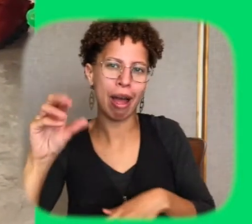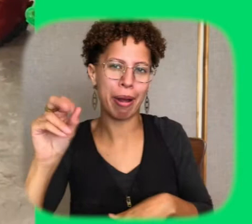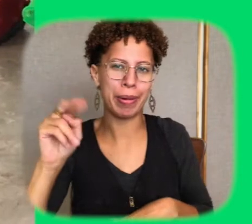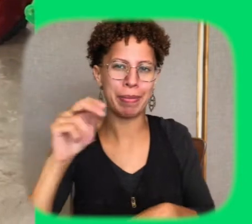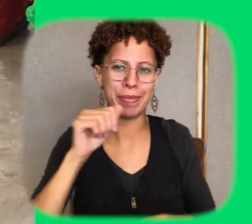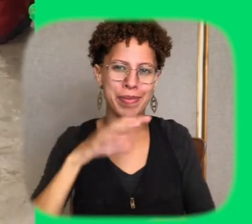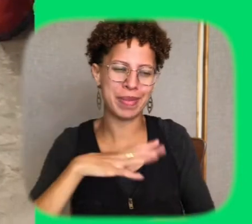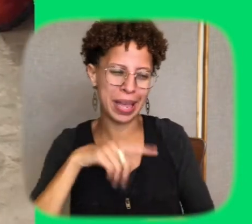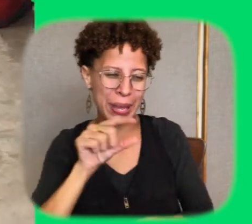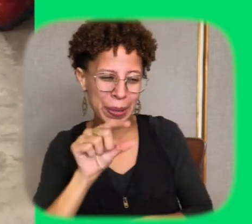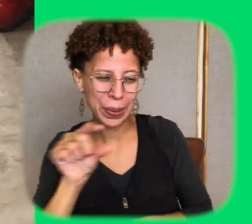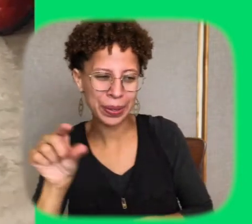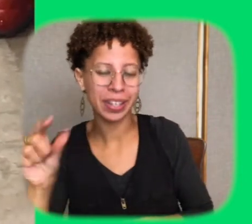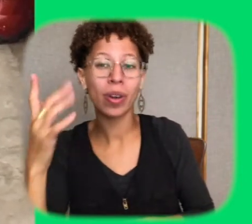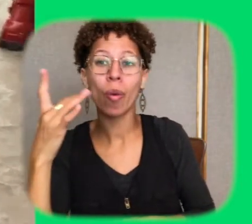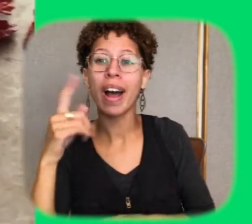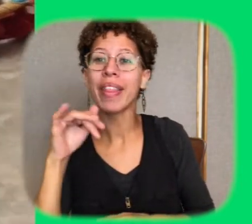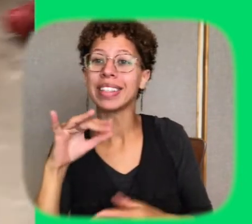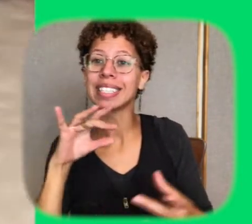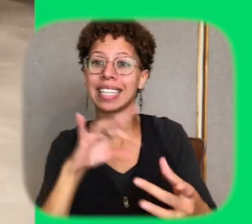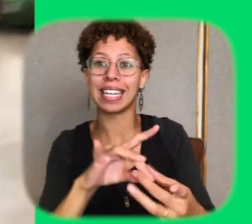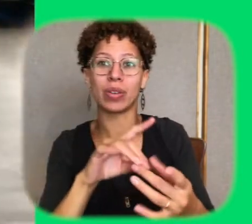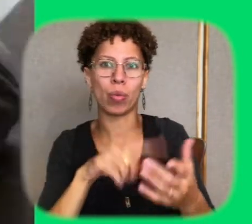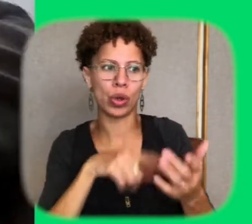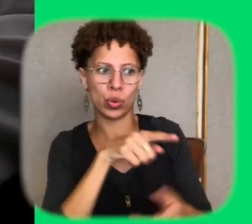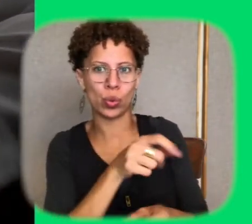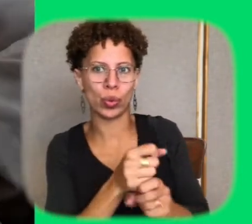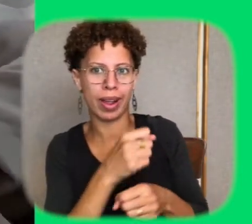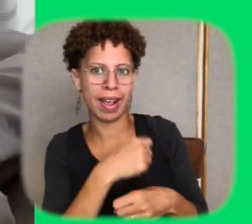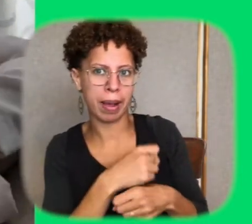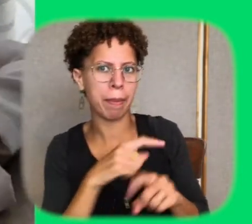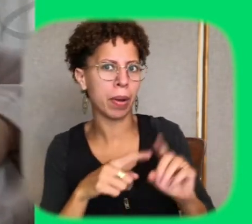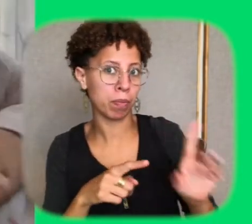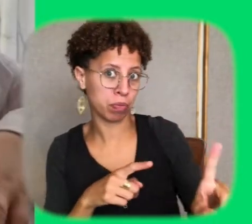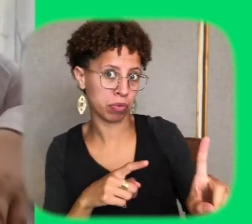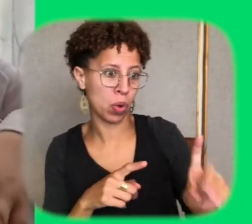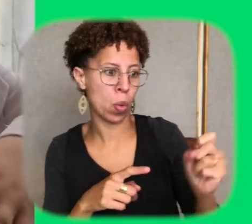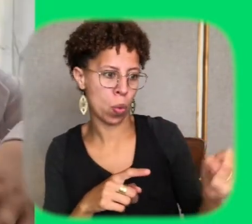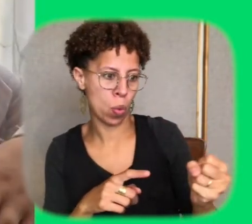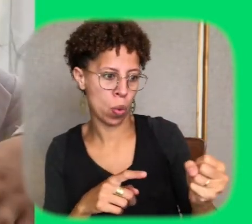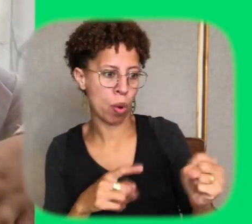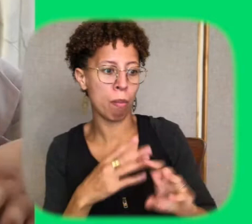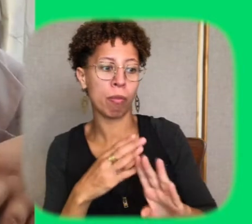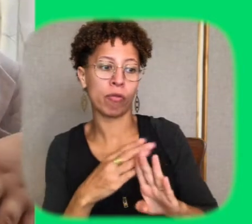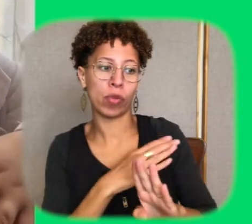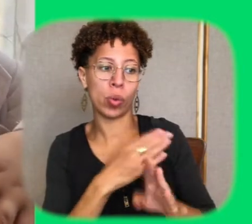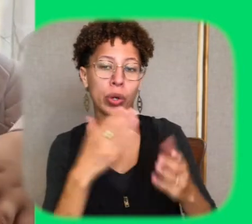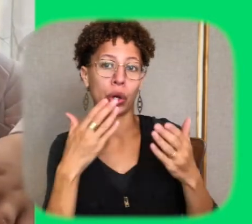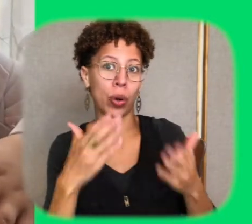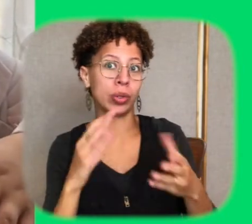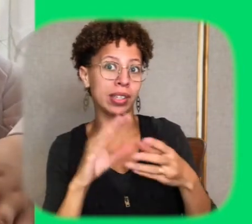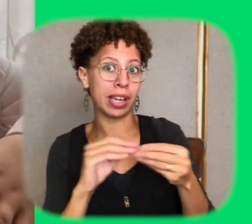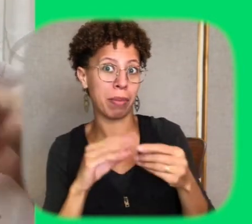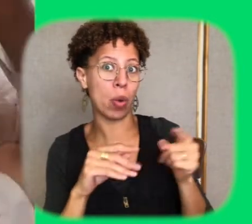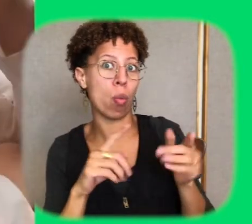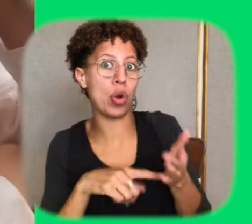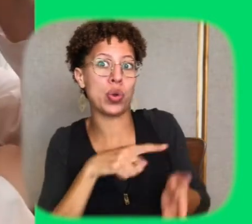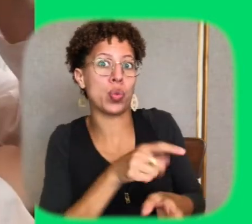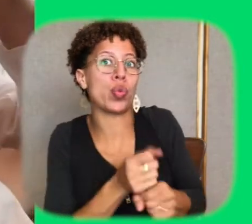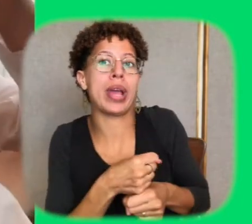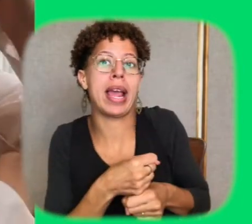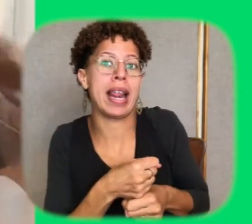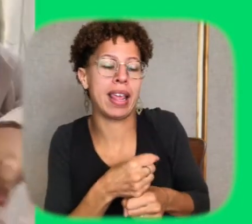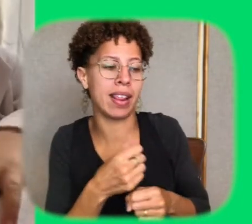you created. But hang on. Before we talk about what you created, we also have real life